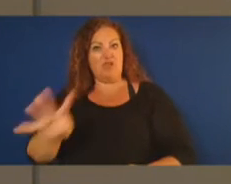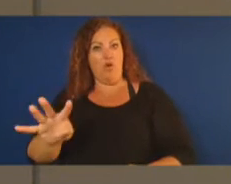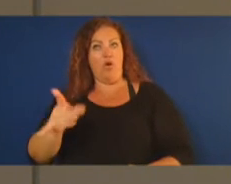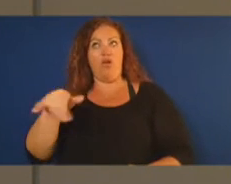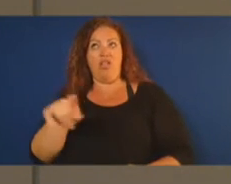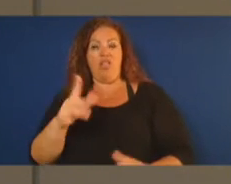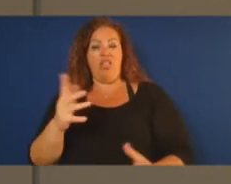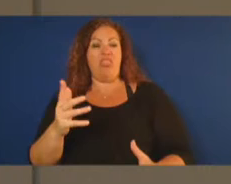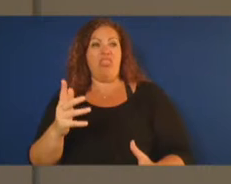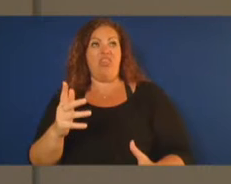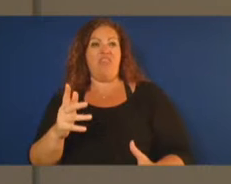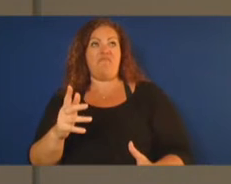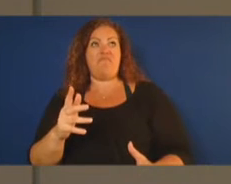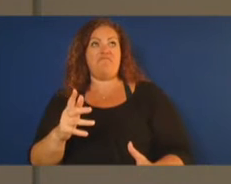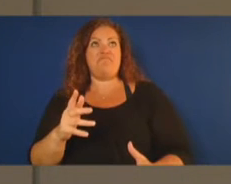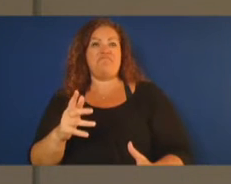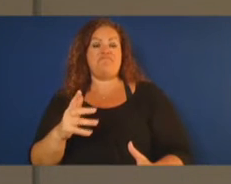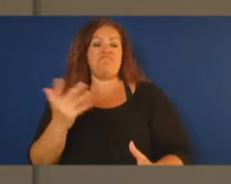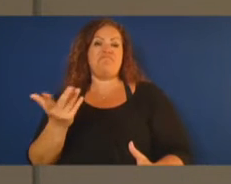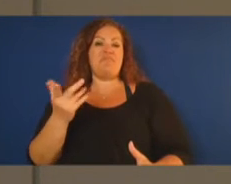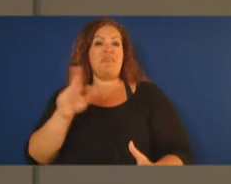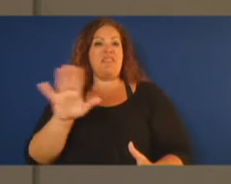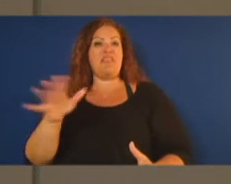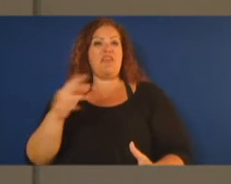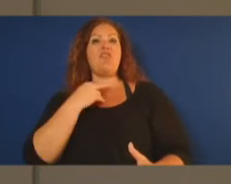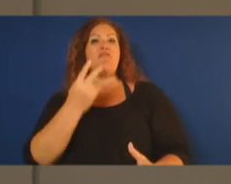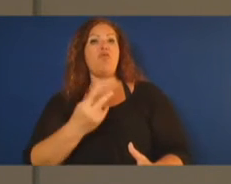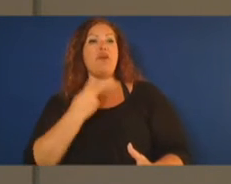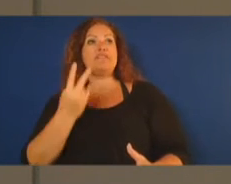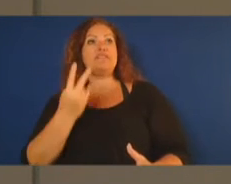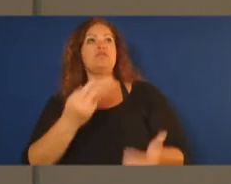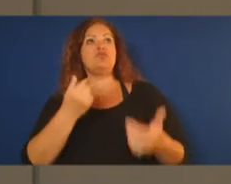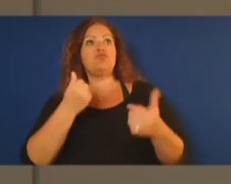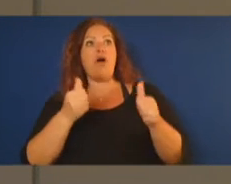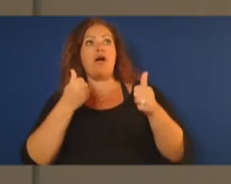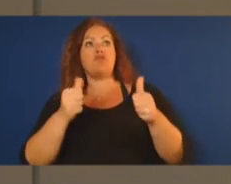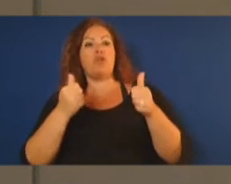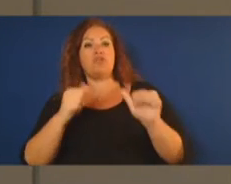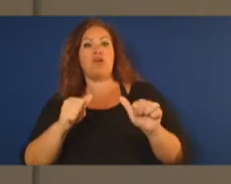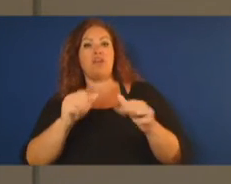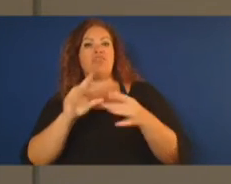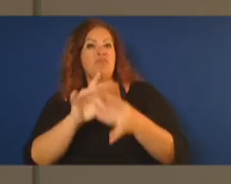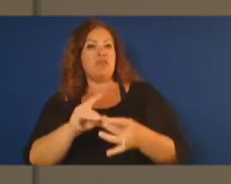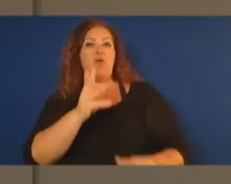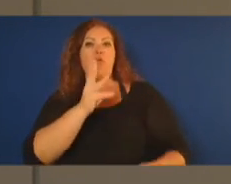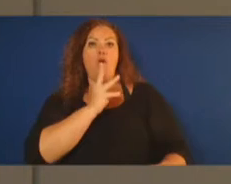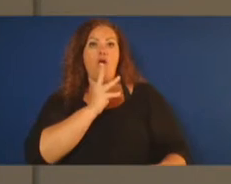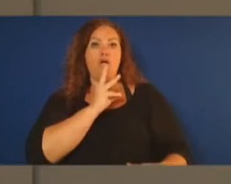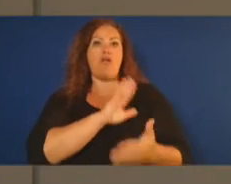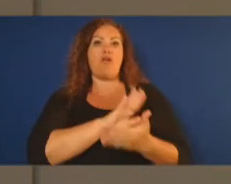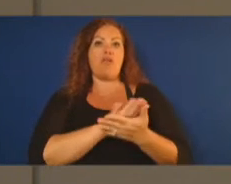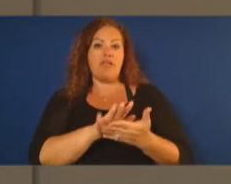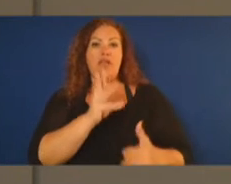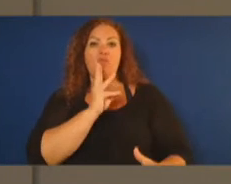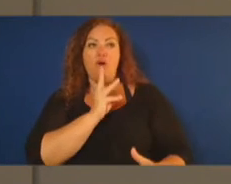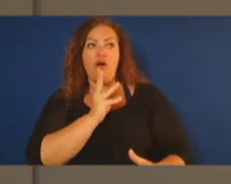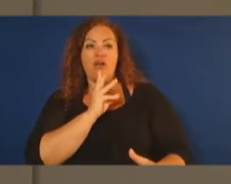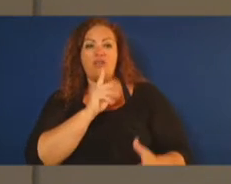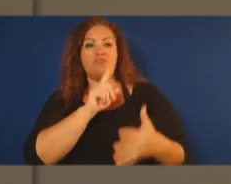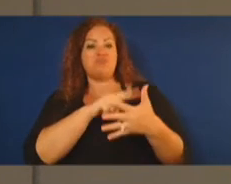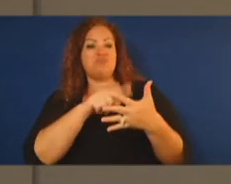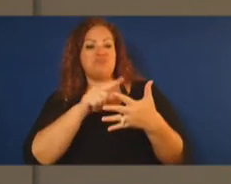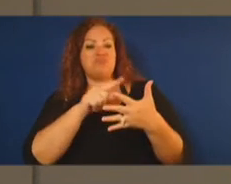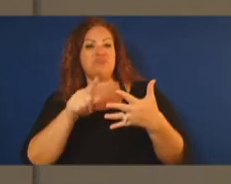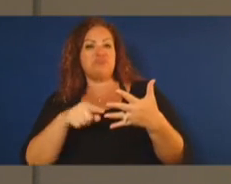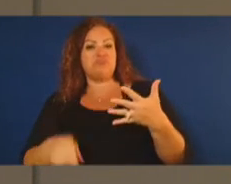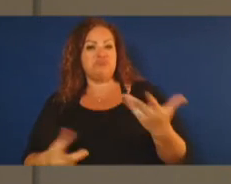know um their voices heard about water issues about clean water about a number of different items that